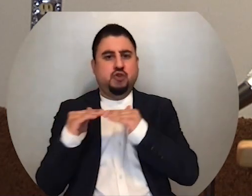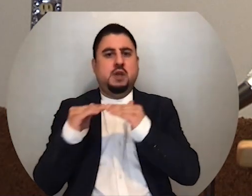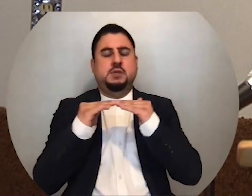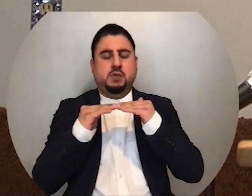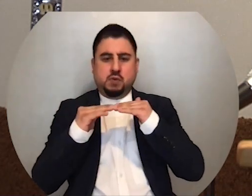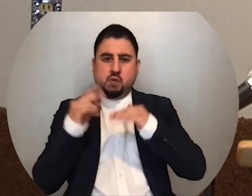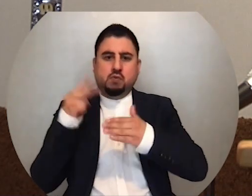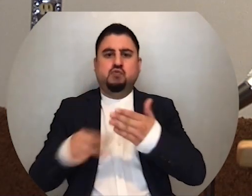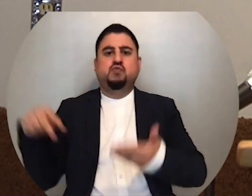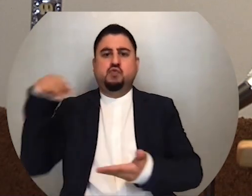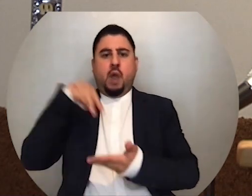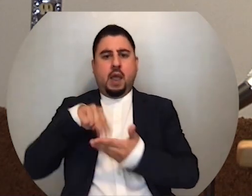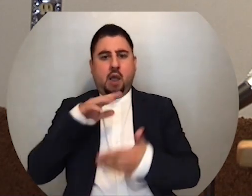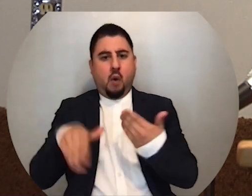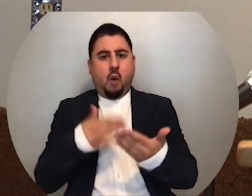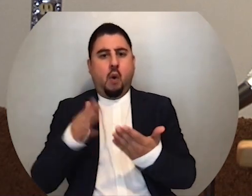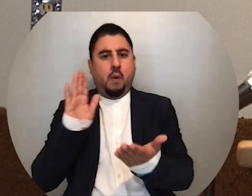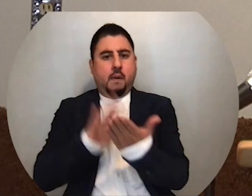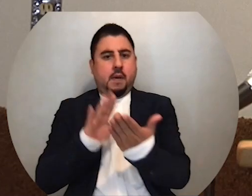healing rays.